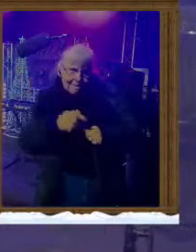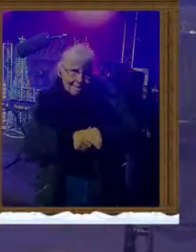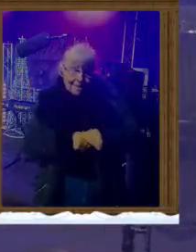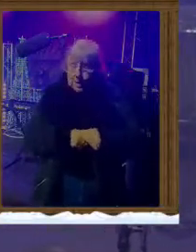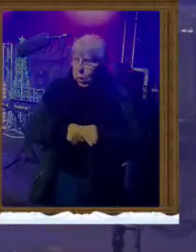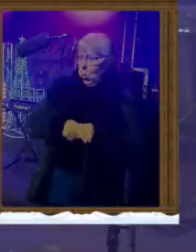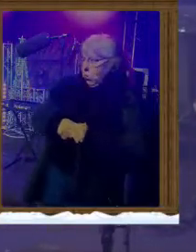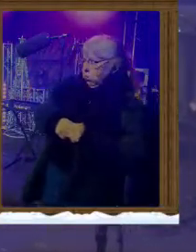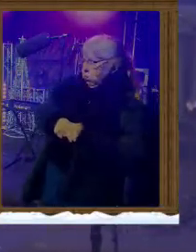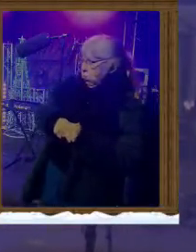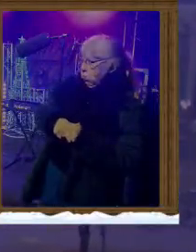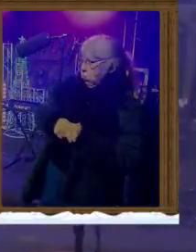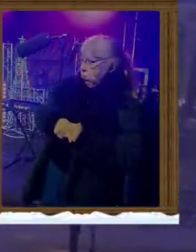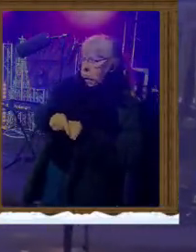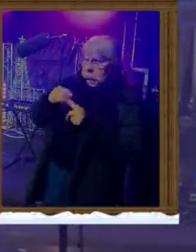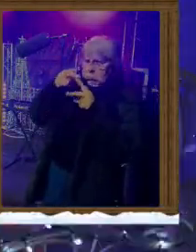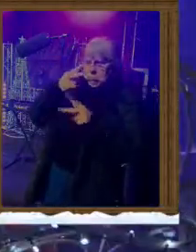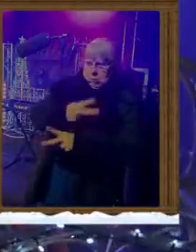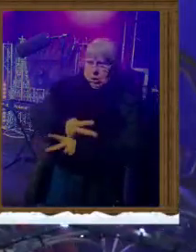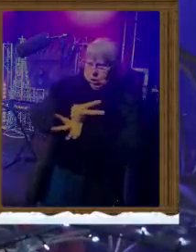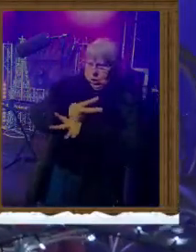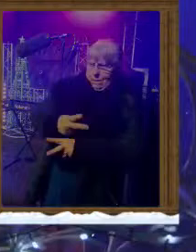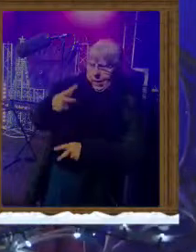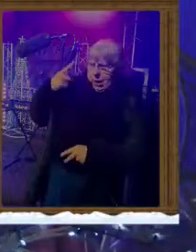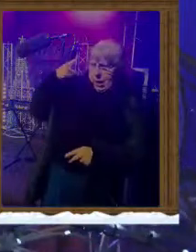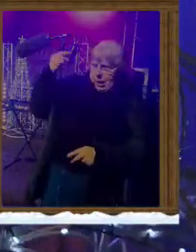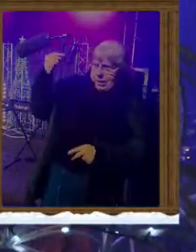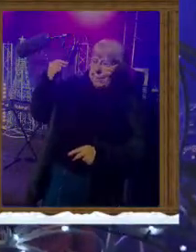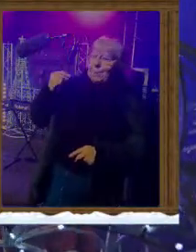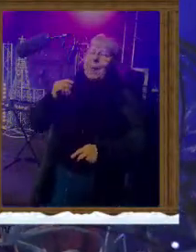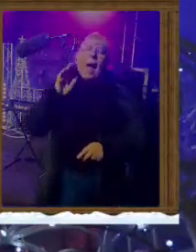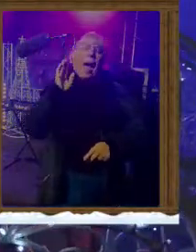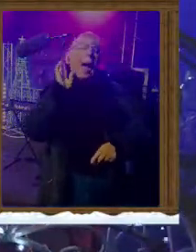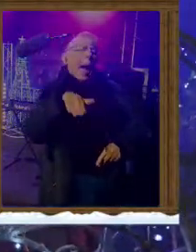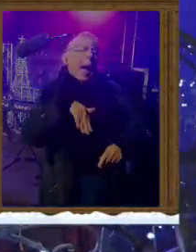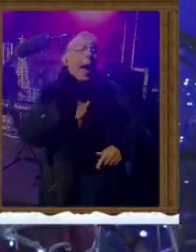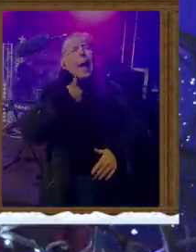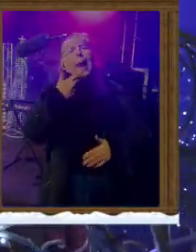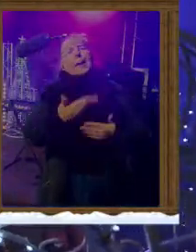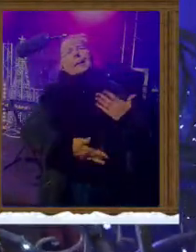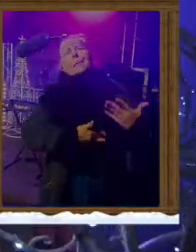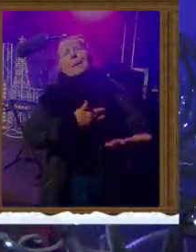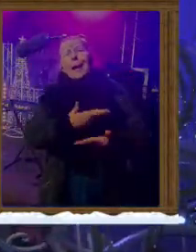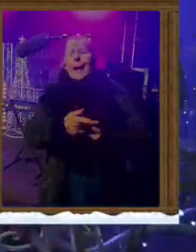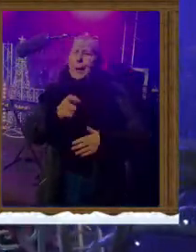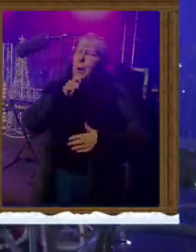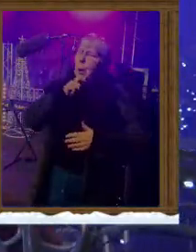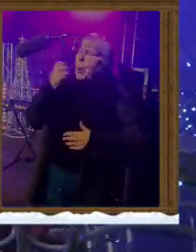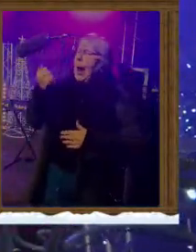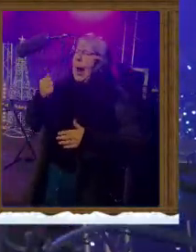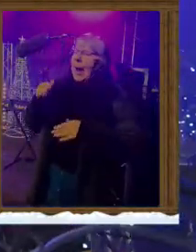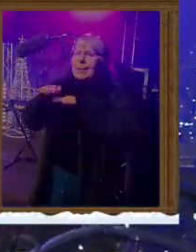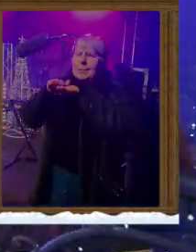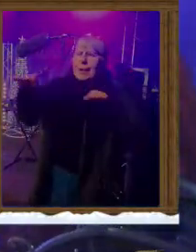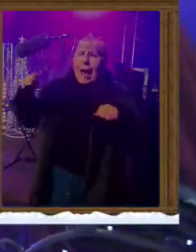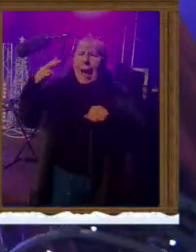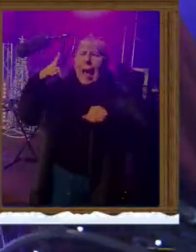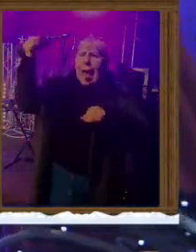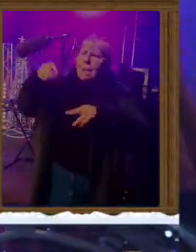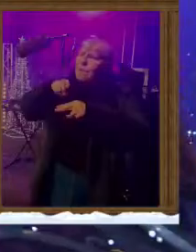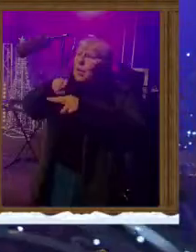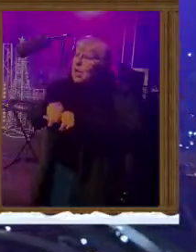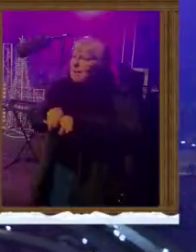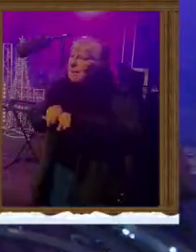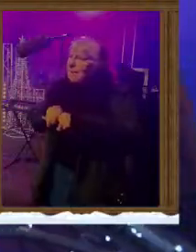A surveillance elf? I'll explain. Okay. Boys and girls, who here has an elf on the shelf?